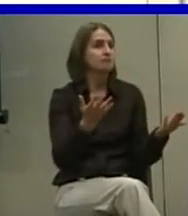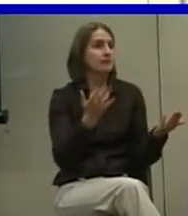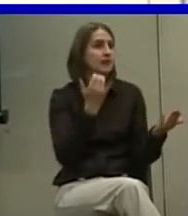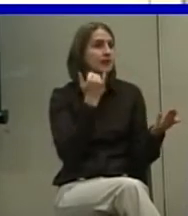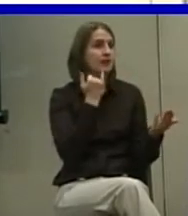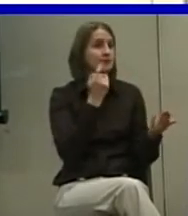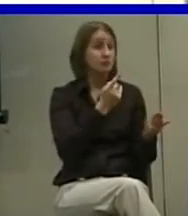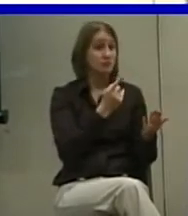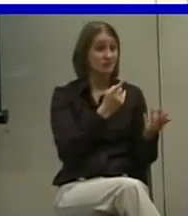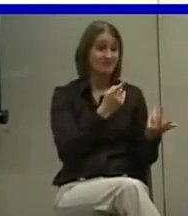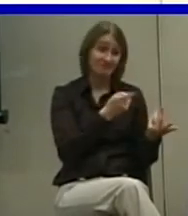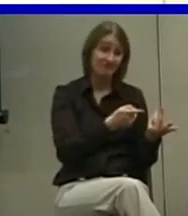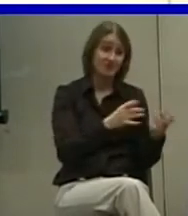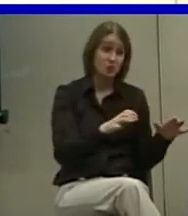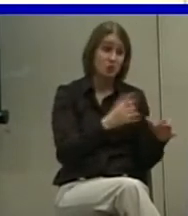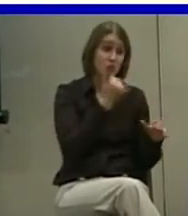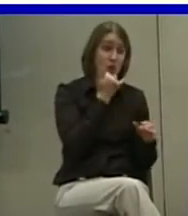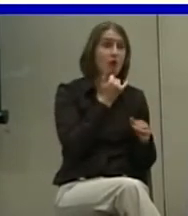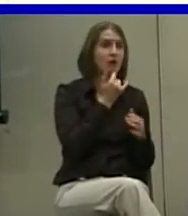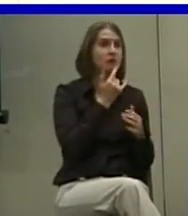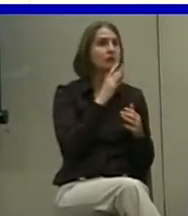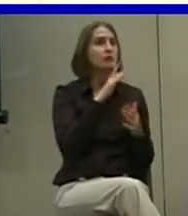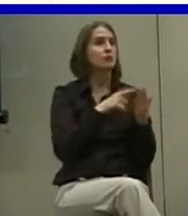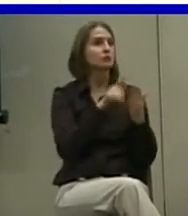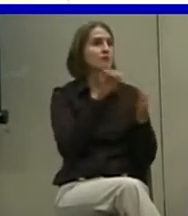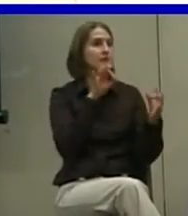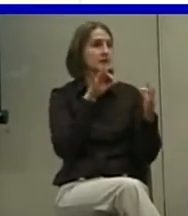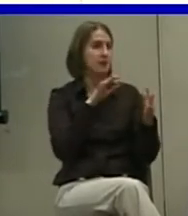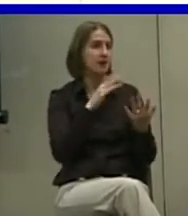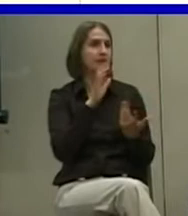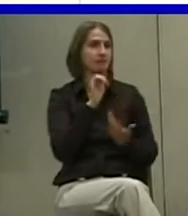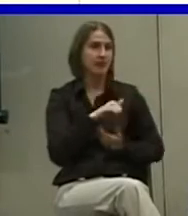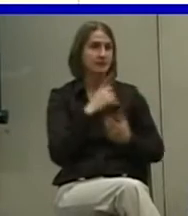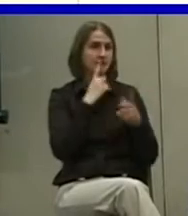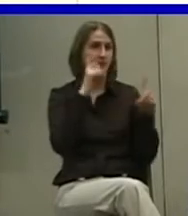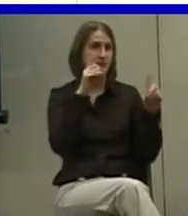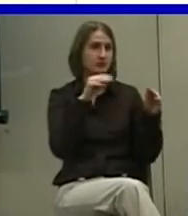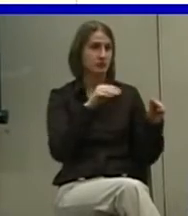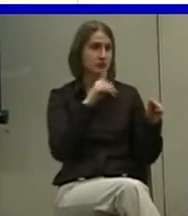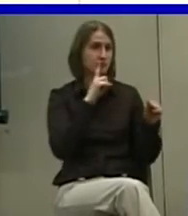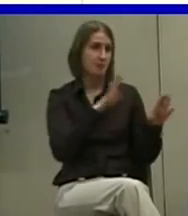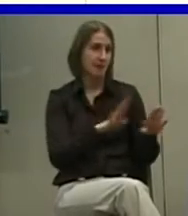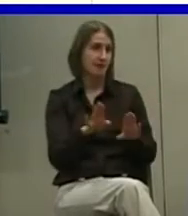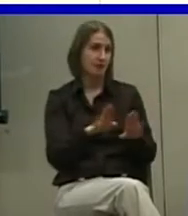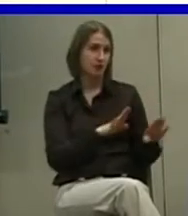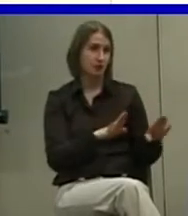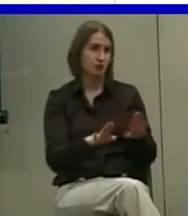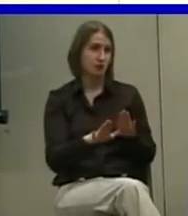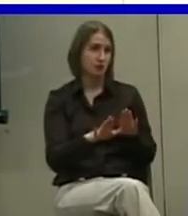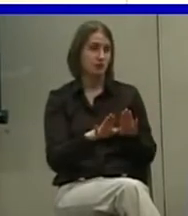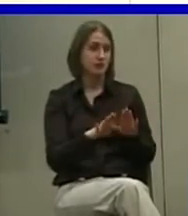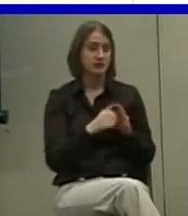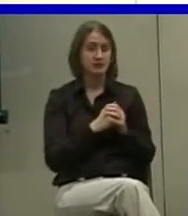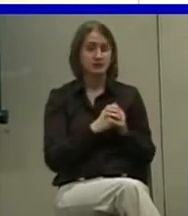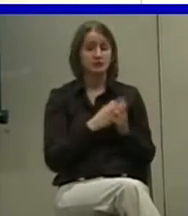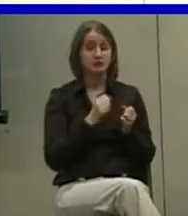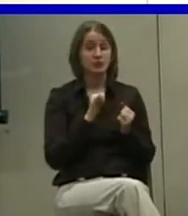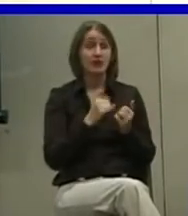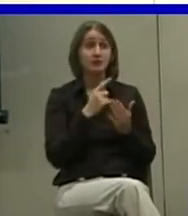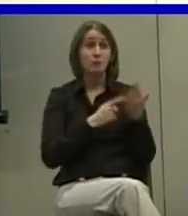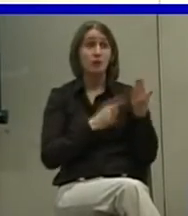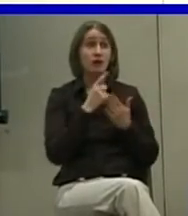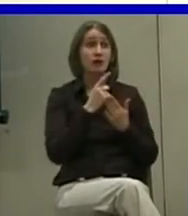wrong, what will you do? Those are the pieces of effective instruction for behavior. And this is what our data tells